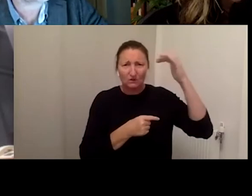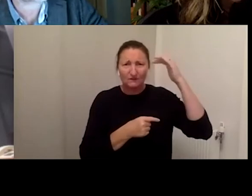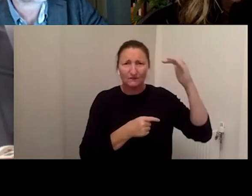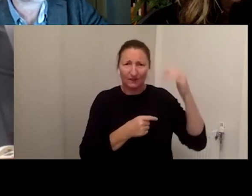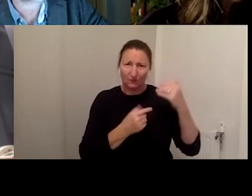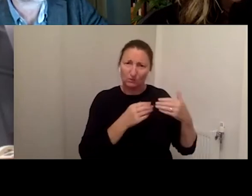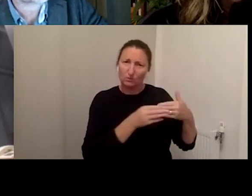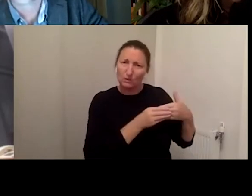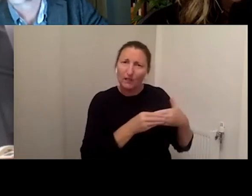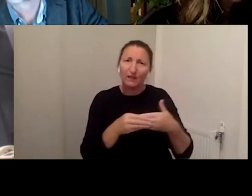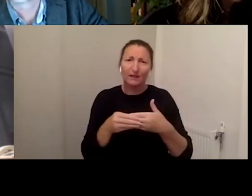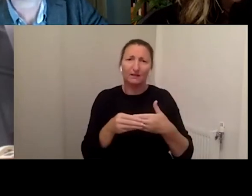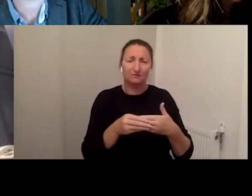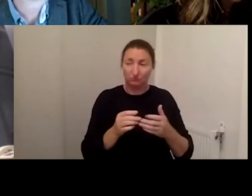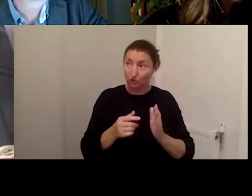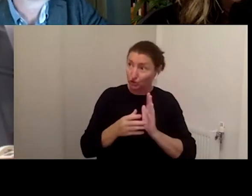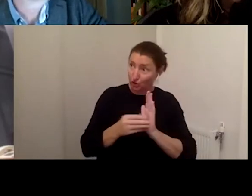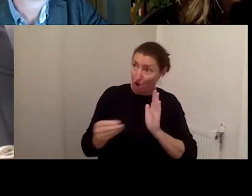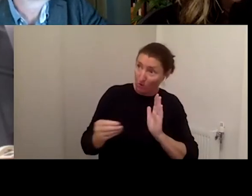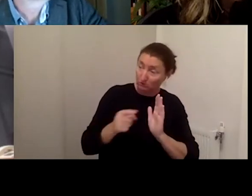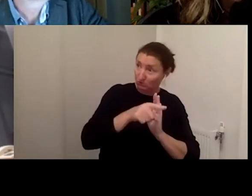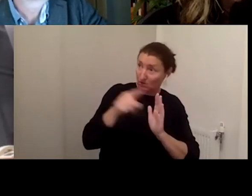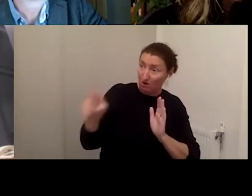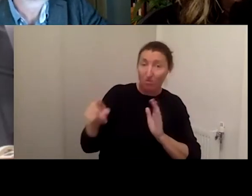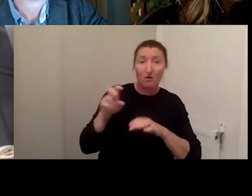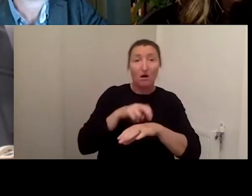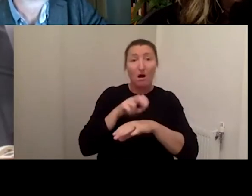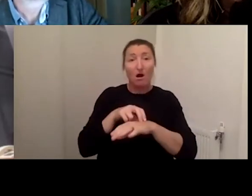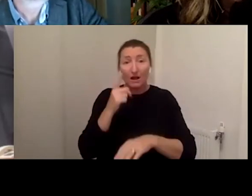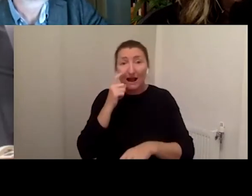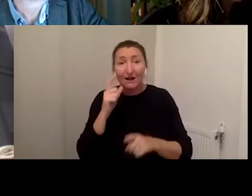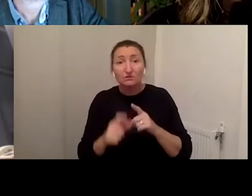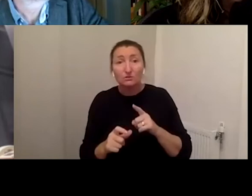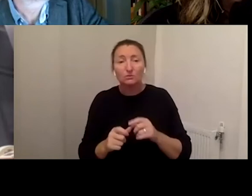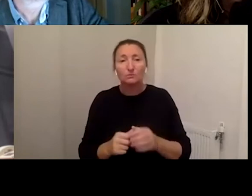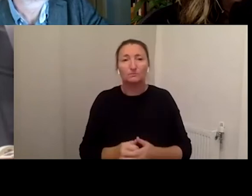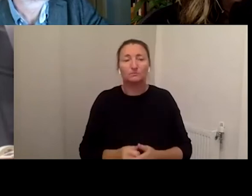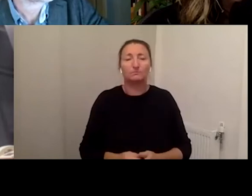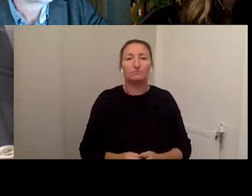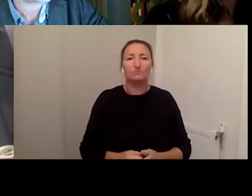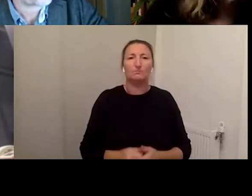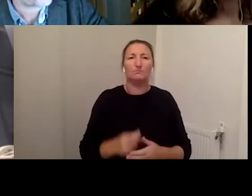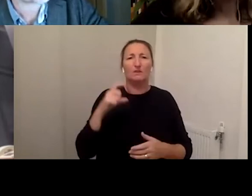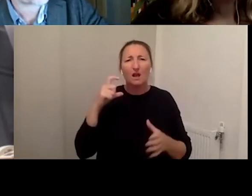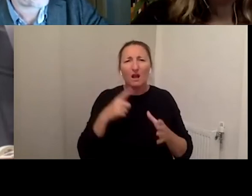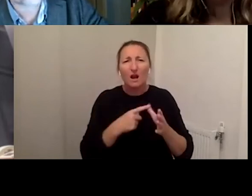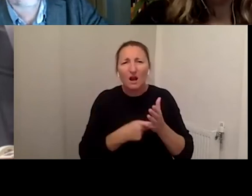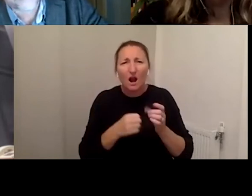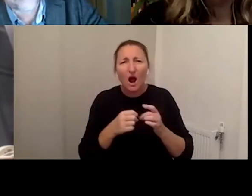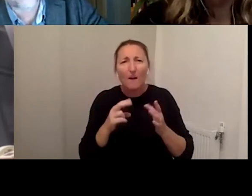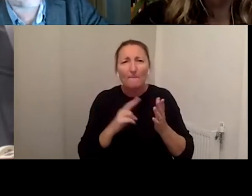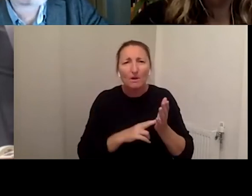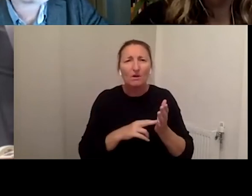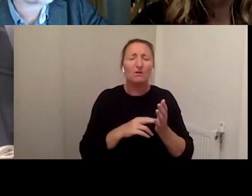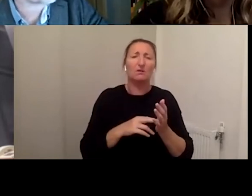by example to other co-ops in Ireland? And ironically, over the last probably 2 years, carbon pricing, carbon sequestration, how does farmers get involved